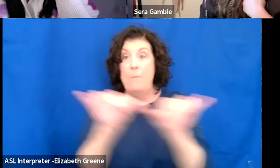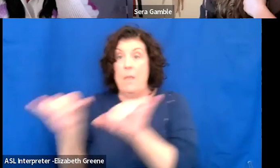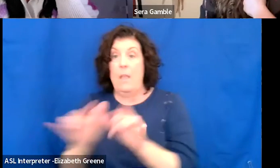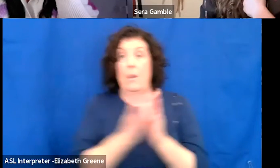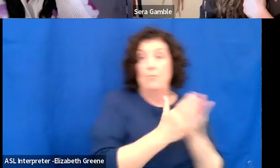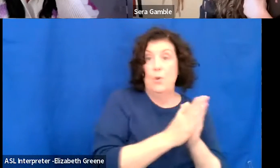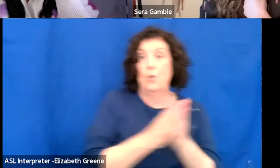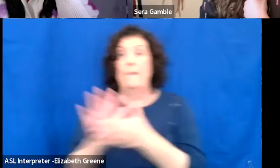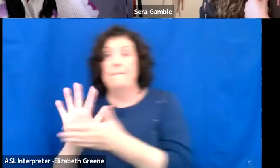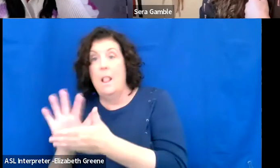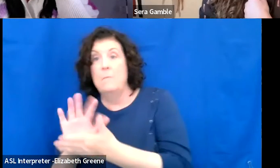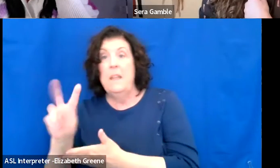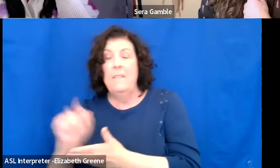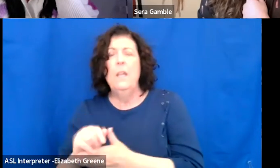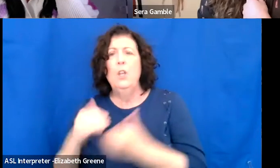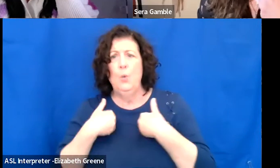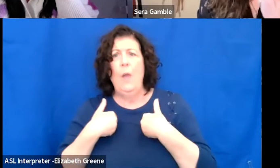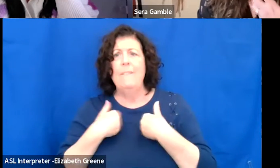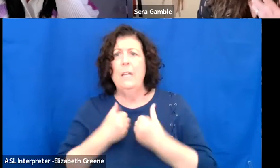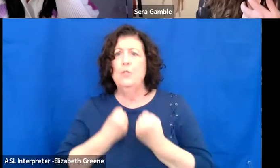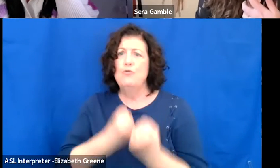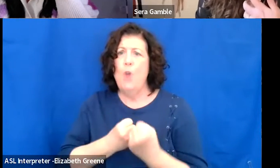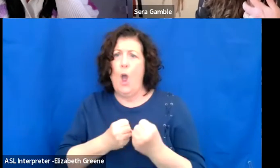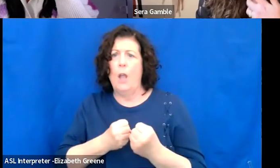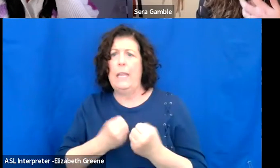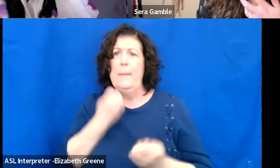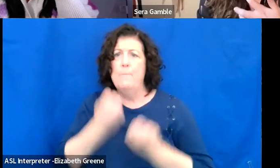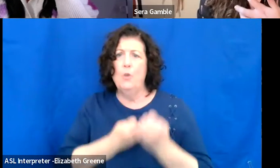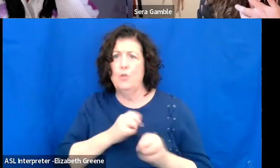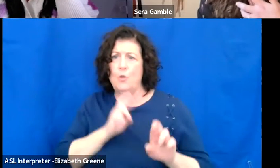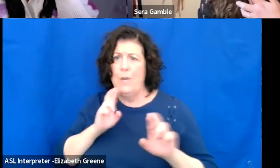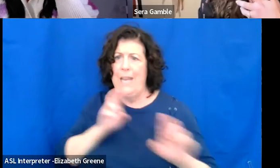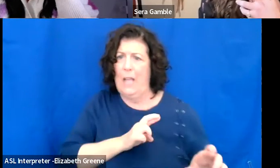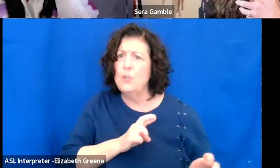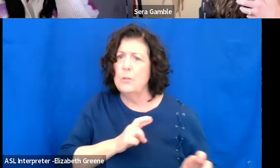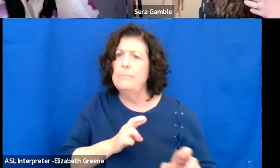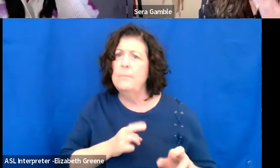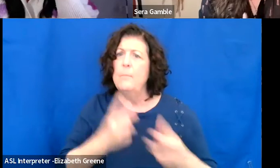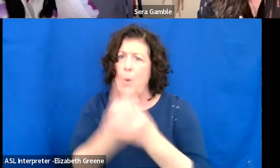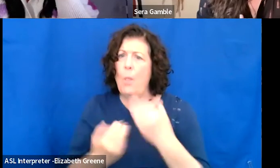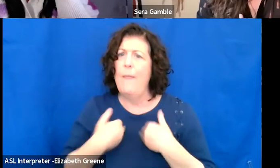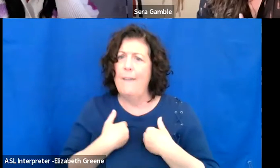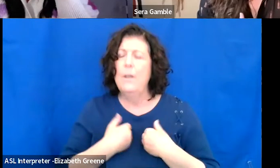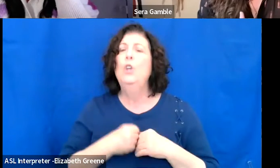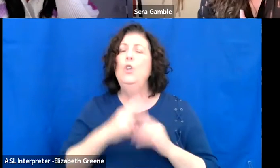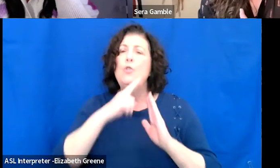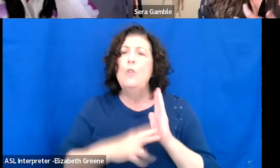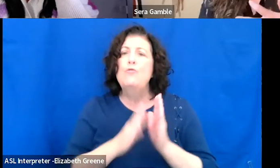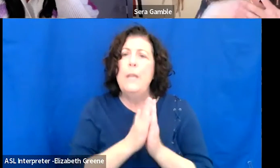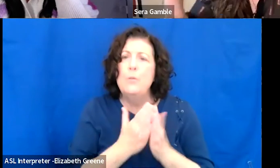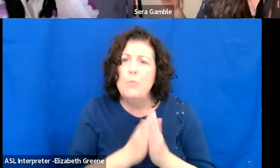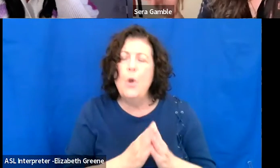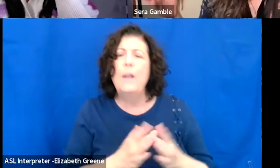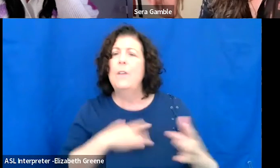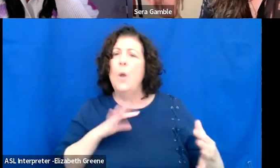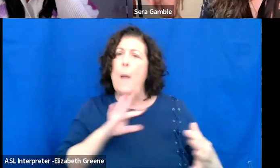really strong emotional reaction that feels the same. Like you can read a book and feel like a great kinship with the character. And